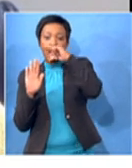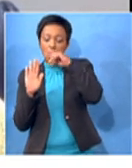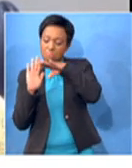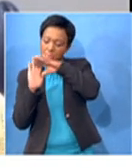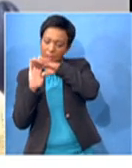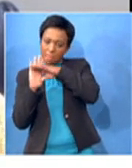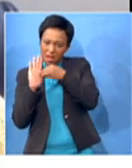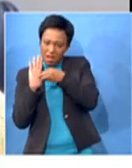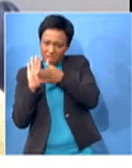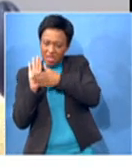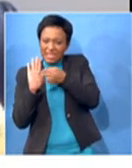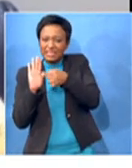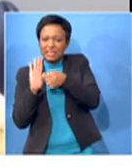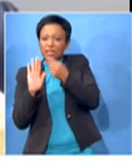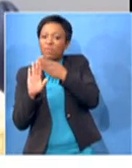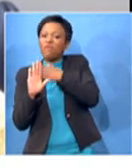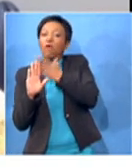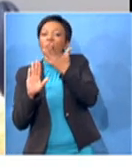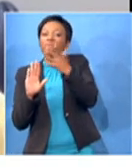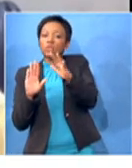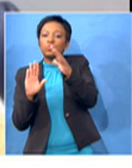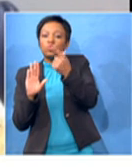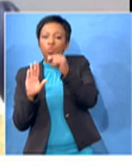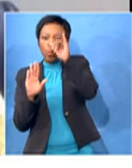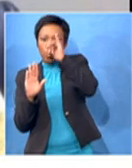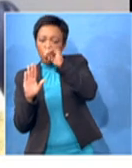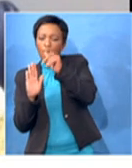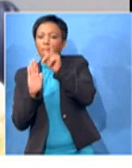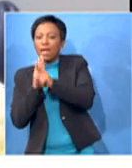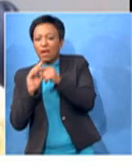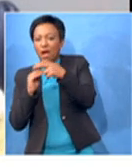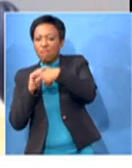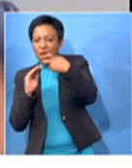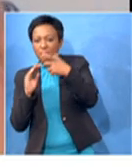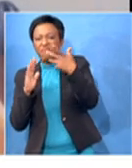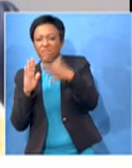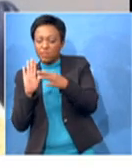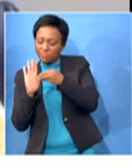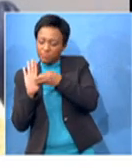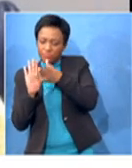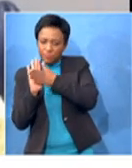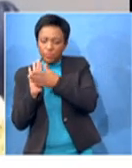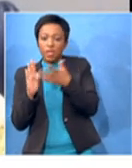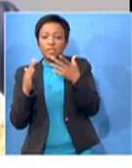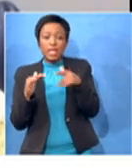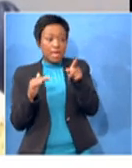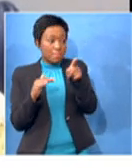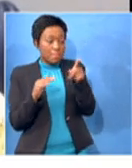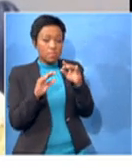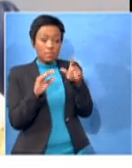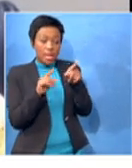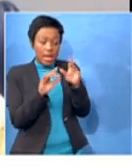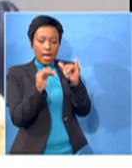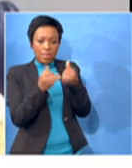would have found that he is an offender before, right? And then they would have taken the decision as an employer whether they go ahead with